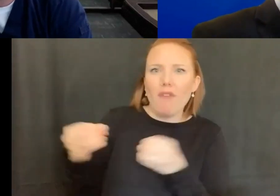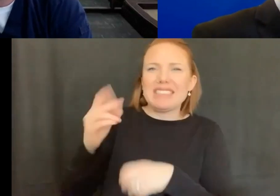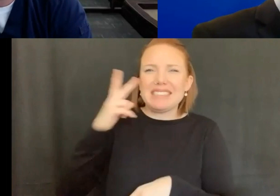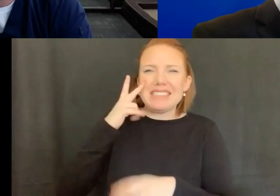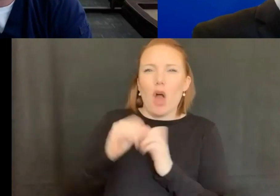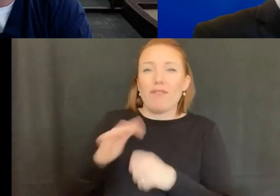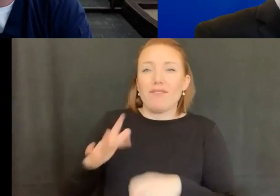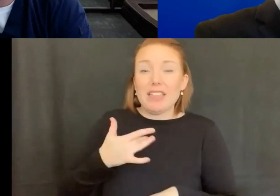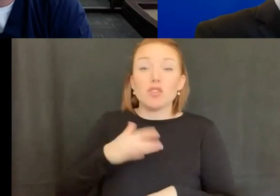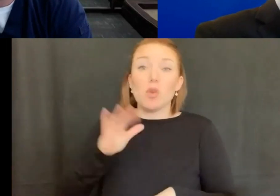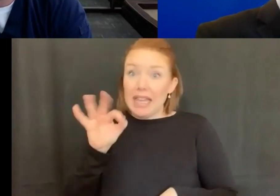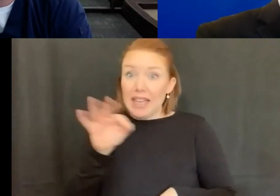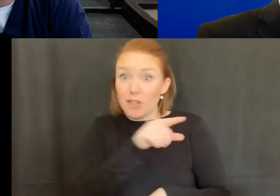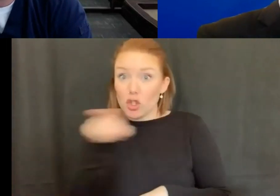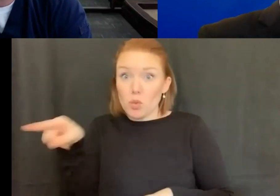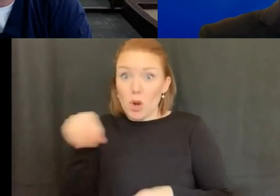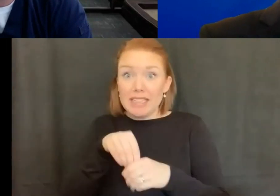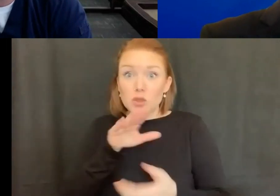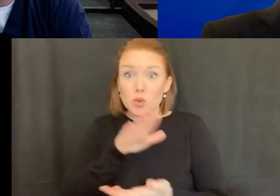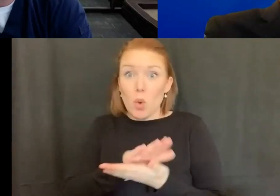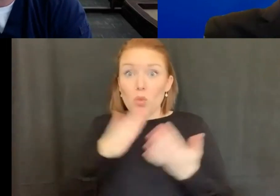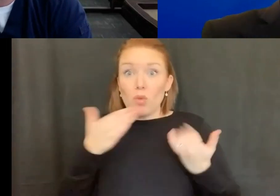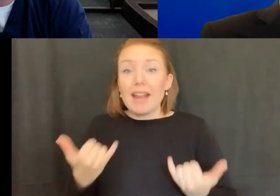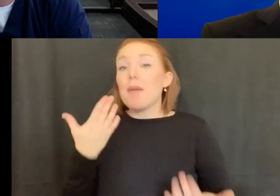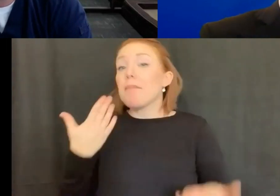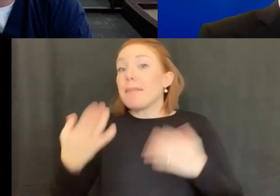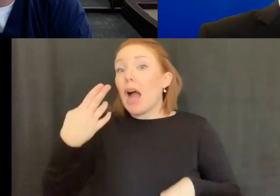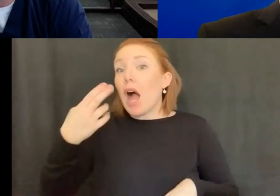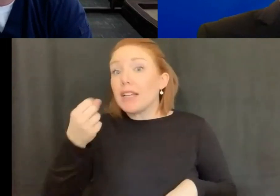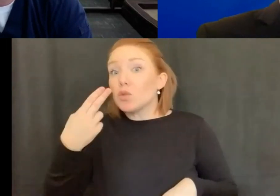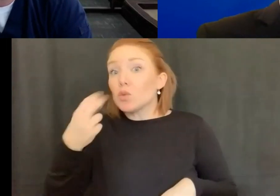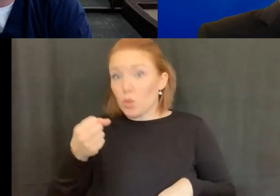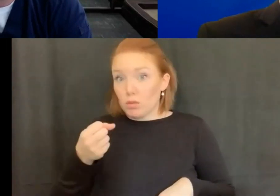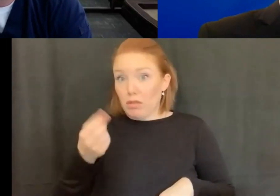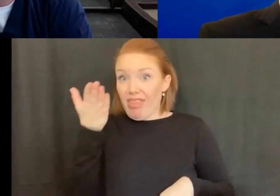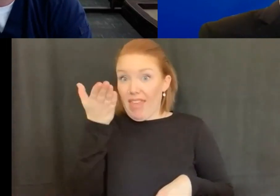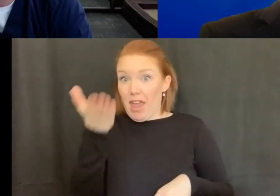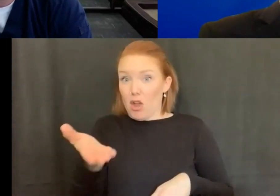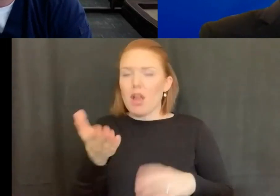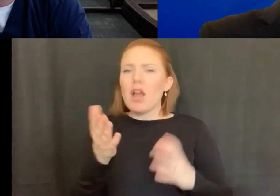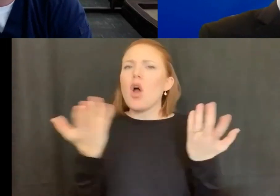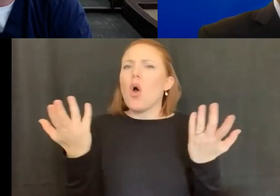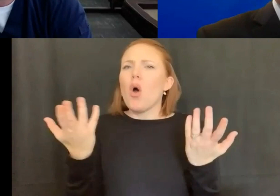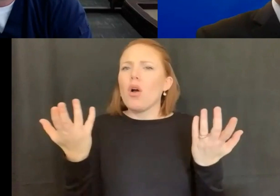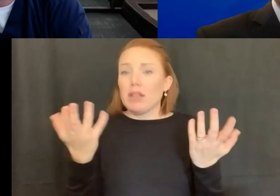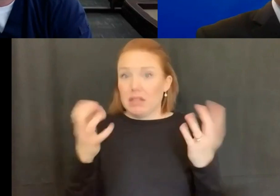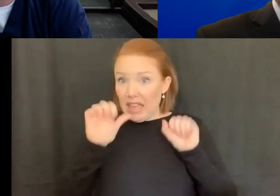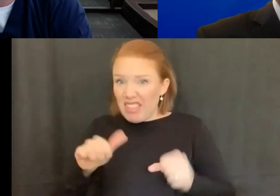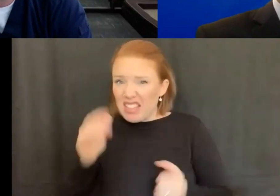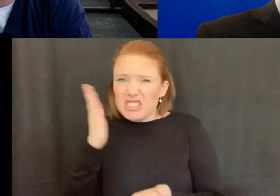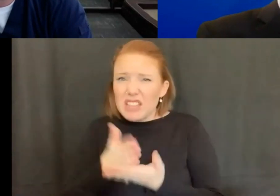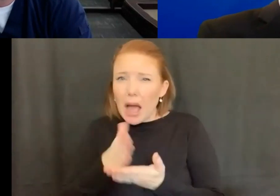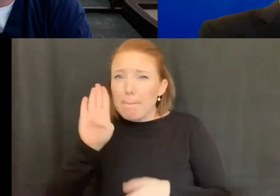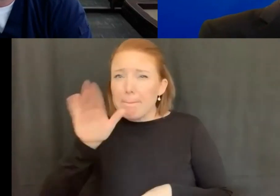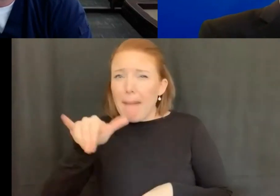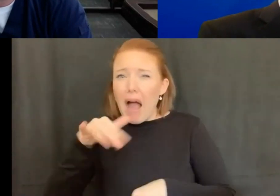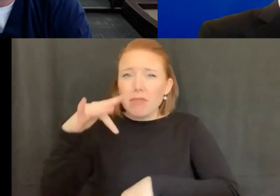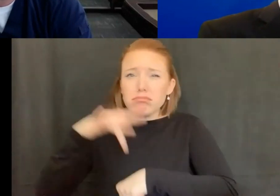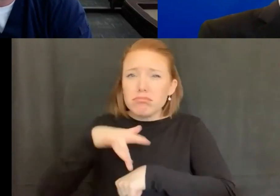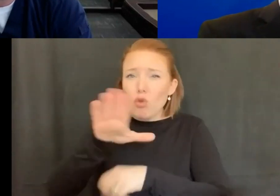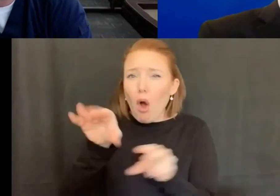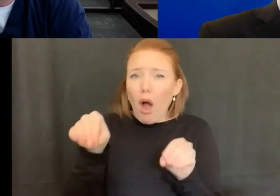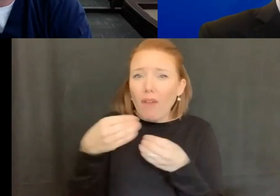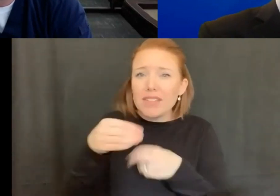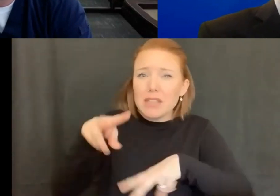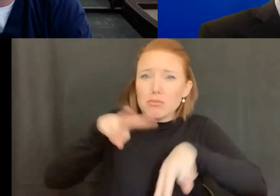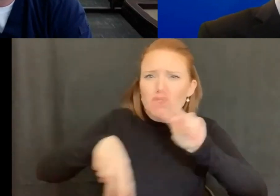you're in school, like let's say someone's in high school where you are, what could they stop by? Could they observe? Like, what's